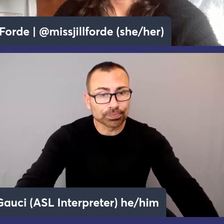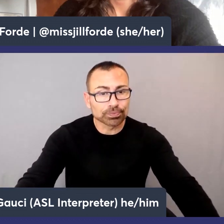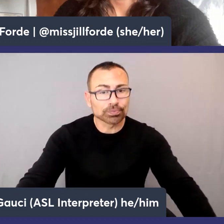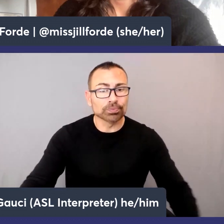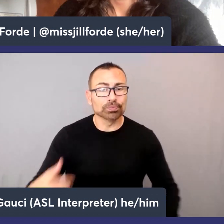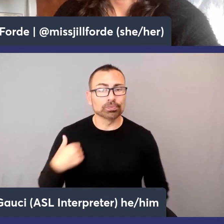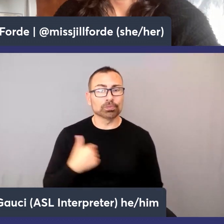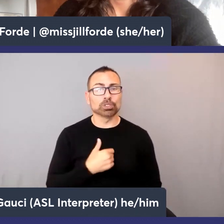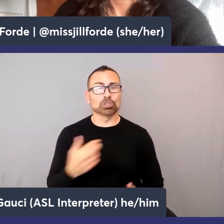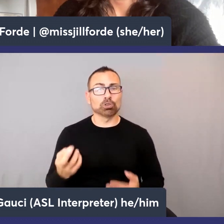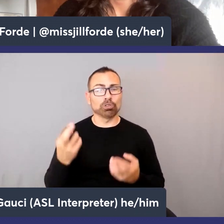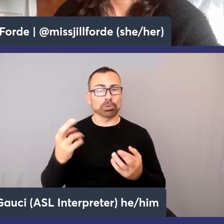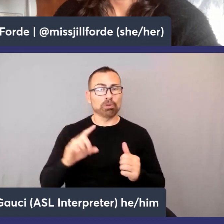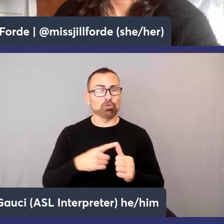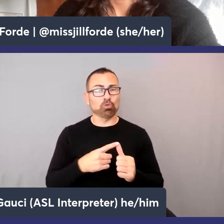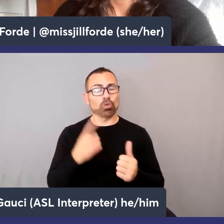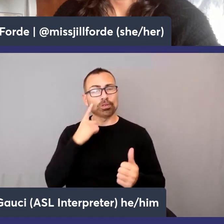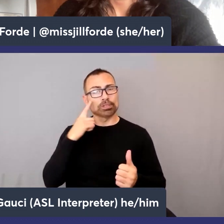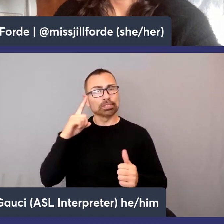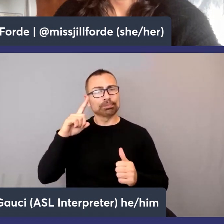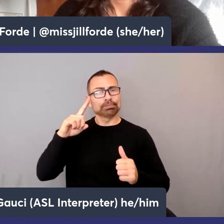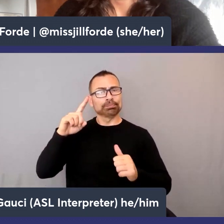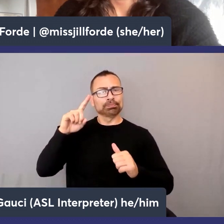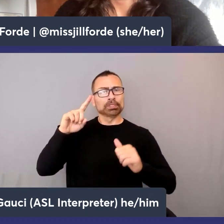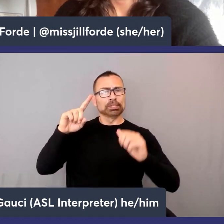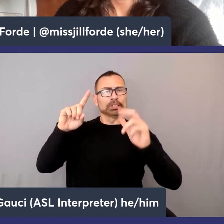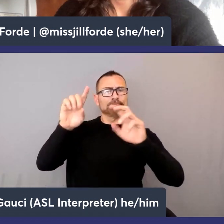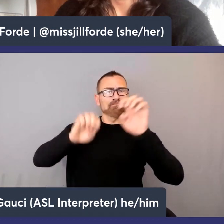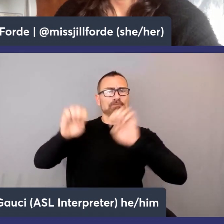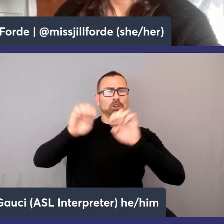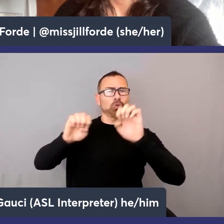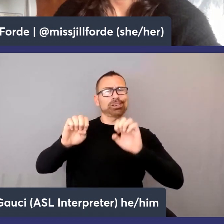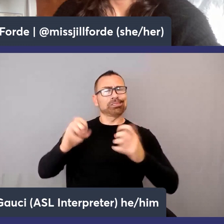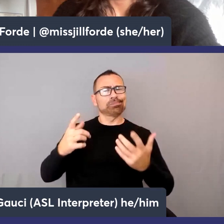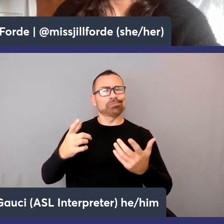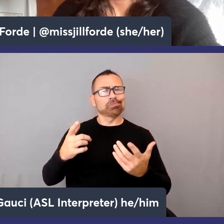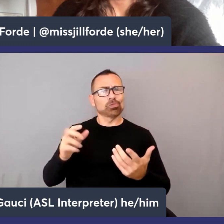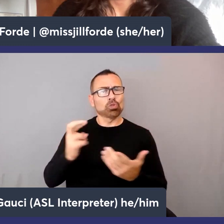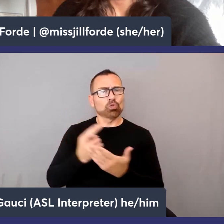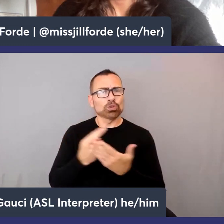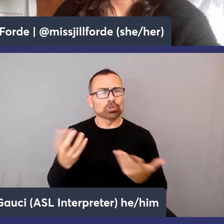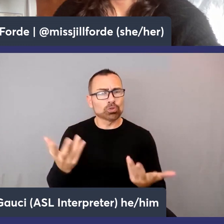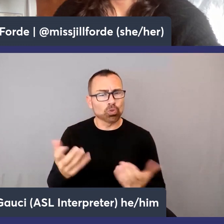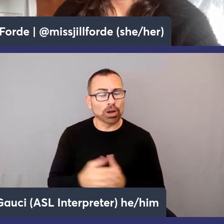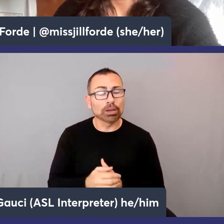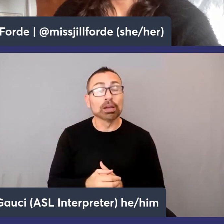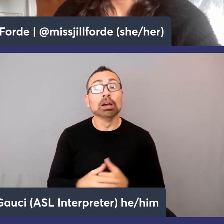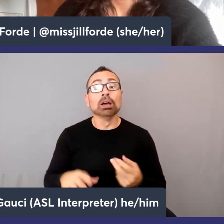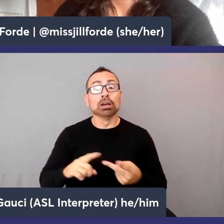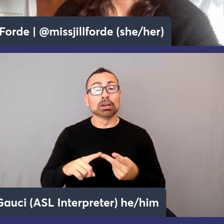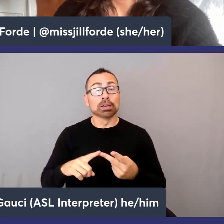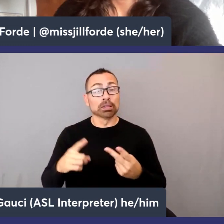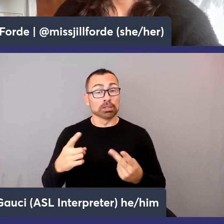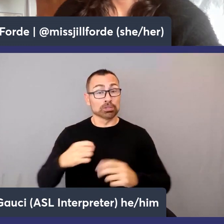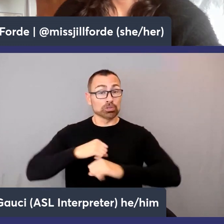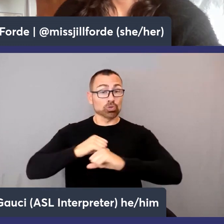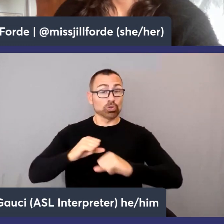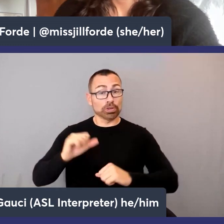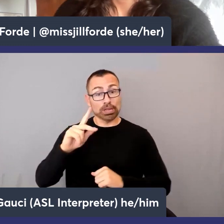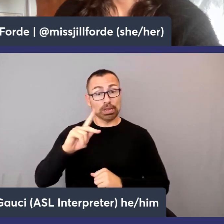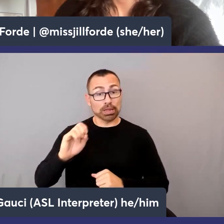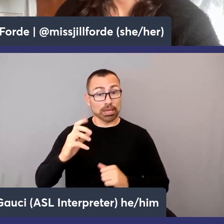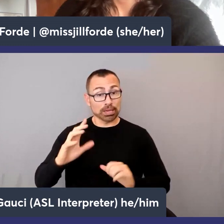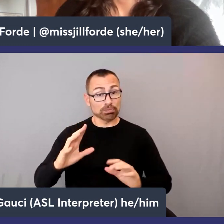the sources, and then the Security Lake service provides the ability to add as many sources as you